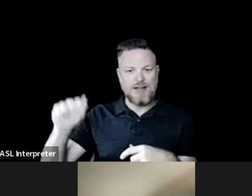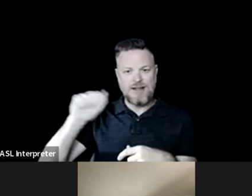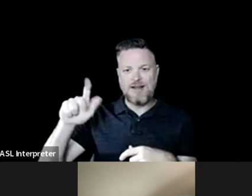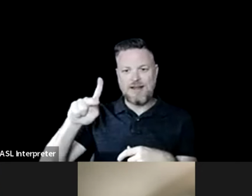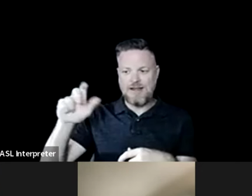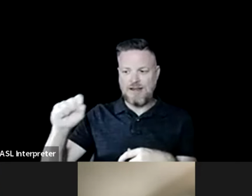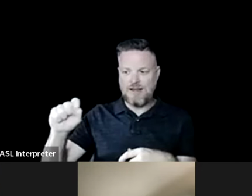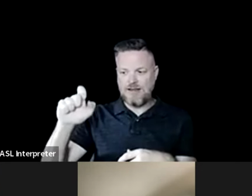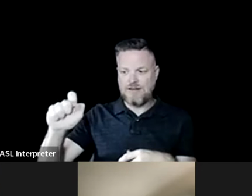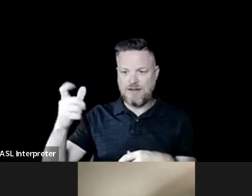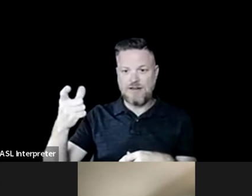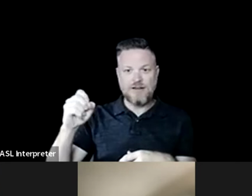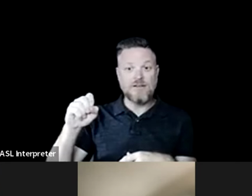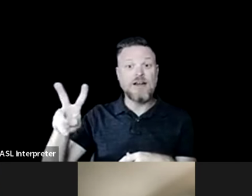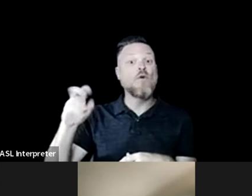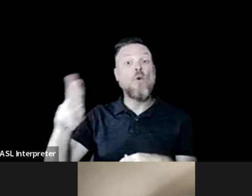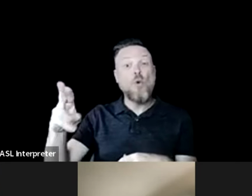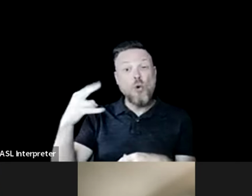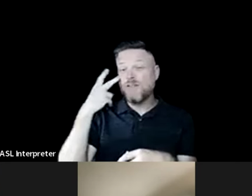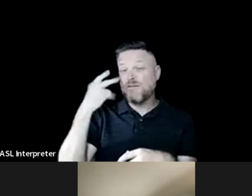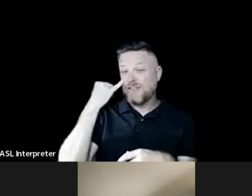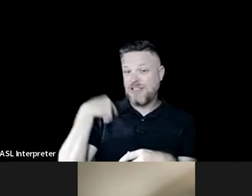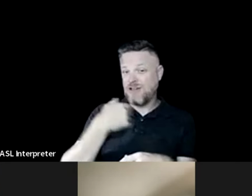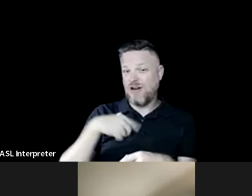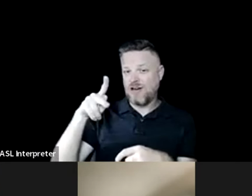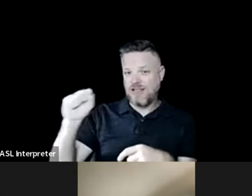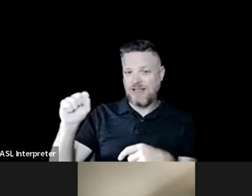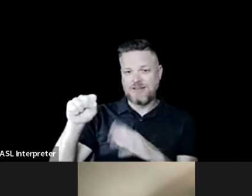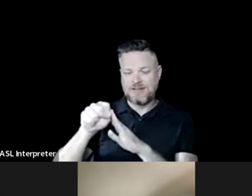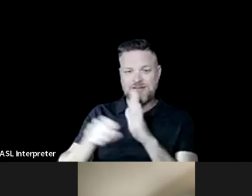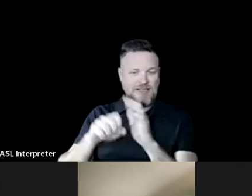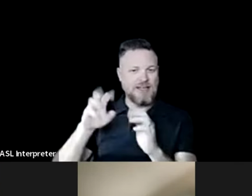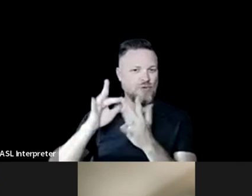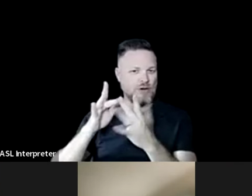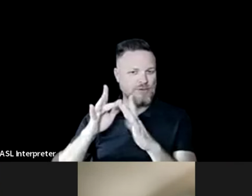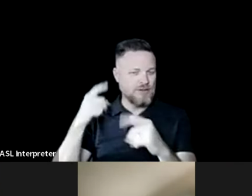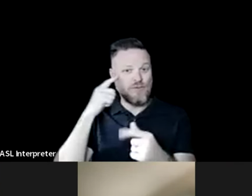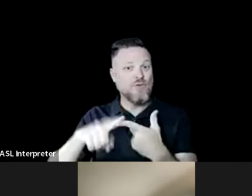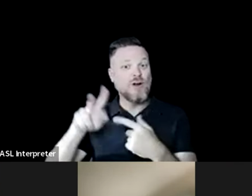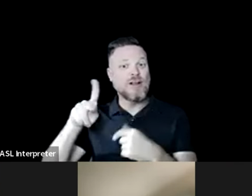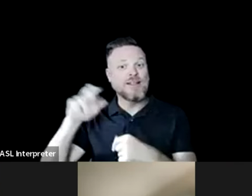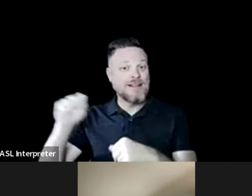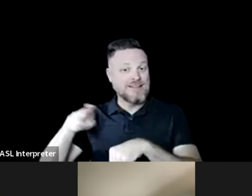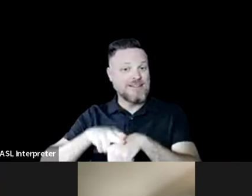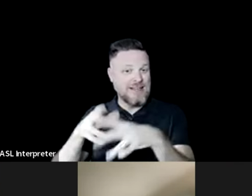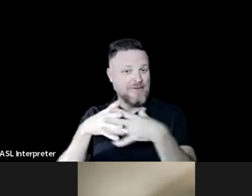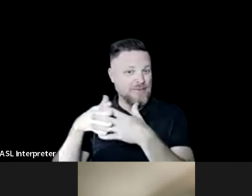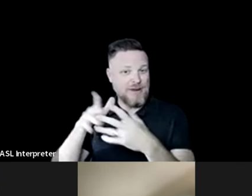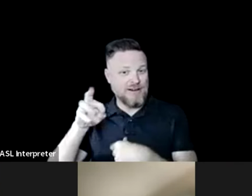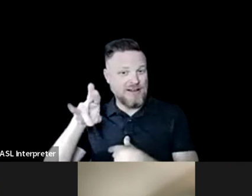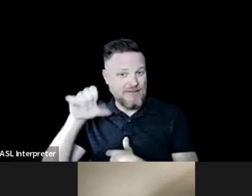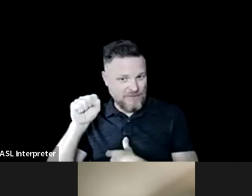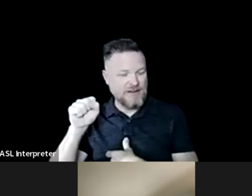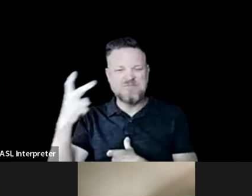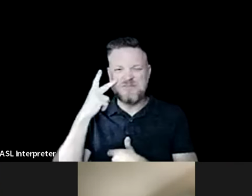jancita.warrington@ks.gov, or if you look on the state of Kansas's website and look for Kansas Native American Affairs Office, they have their own website as well, and